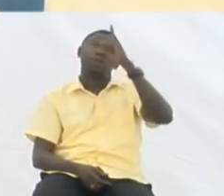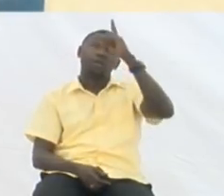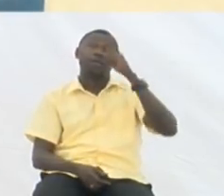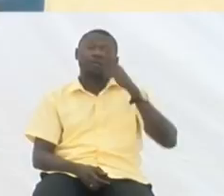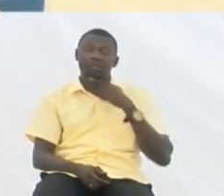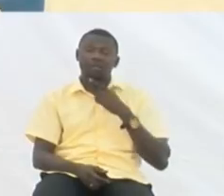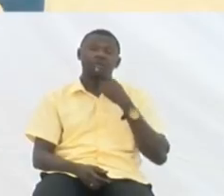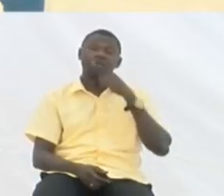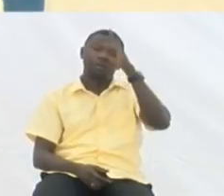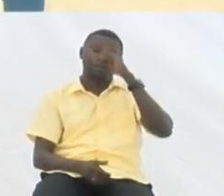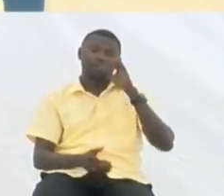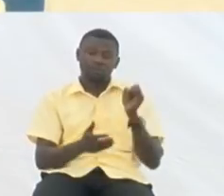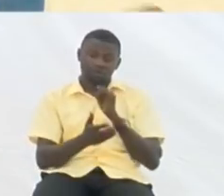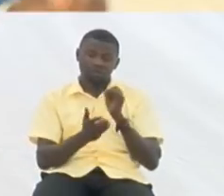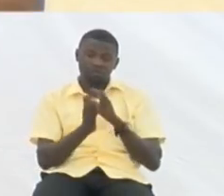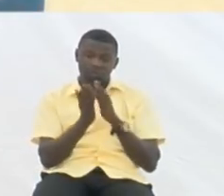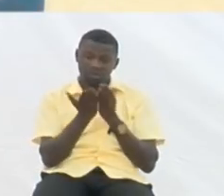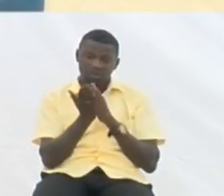I swear by the Quran.